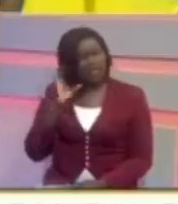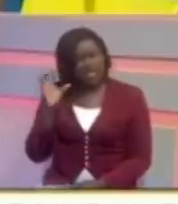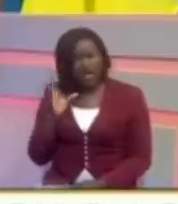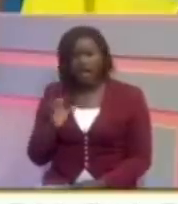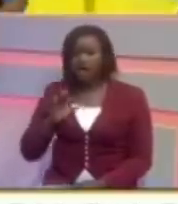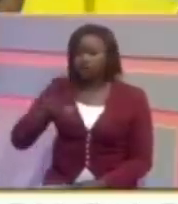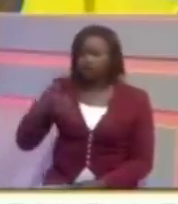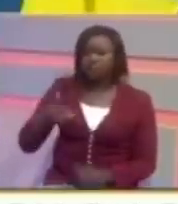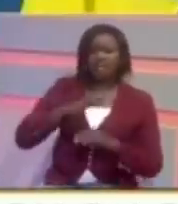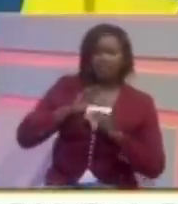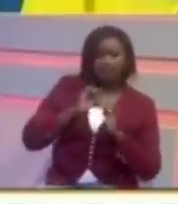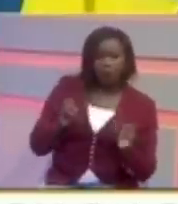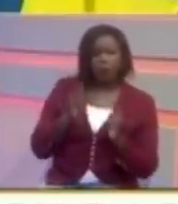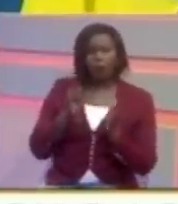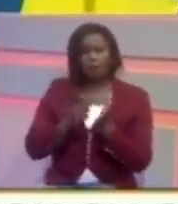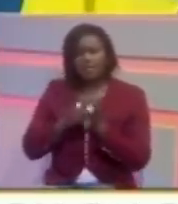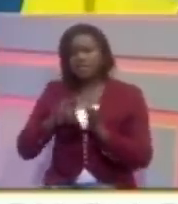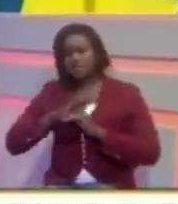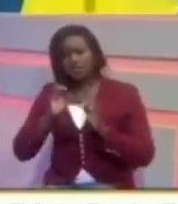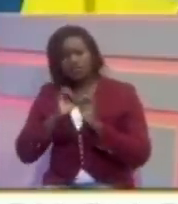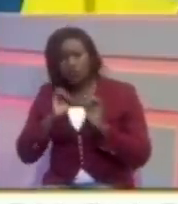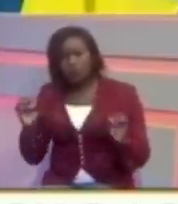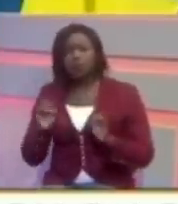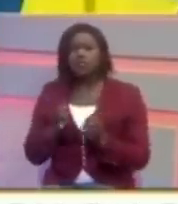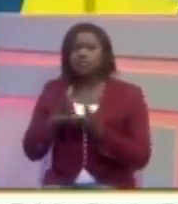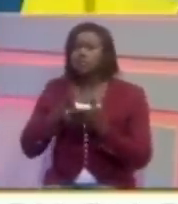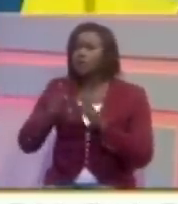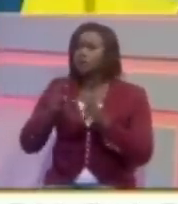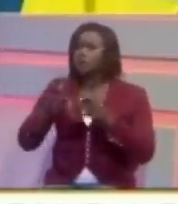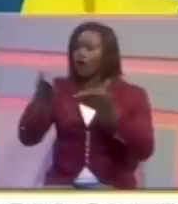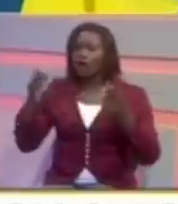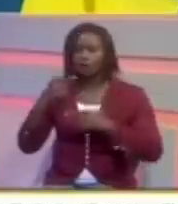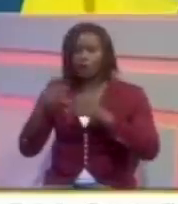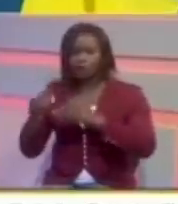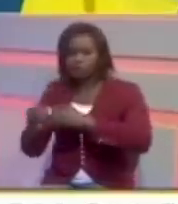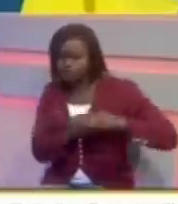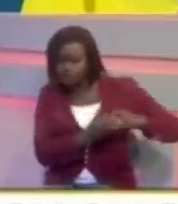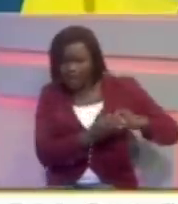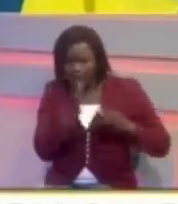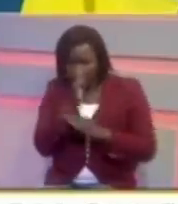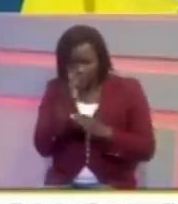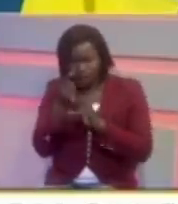maize or beans because people are withholding it from the market,